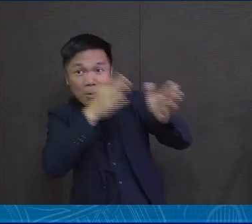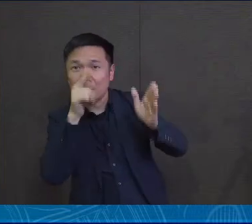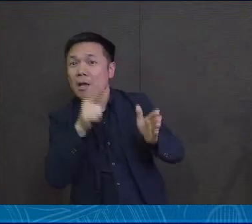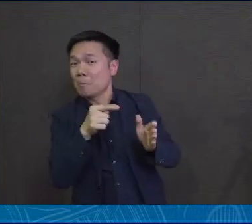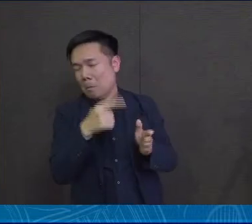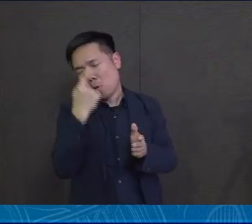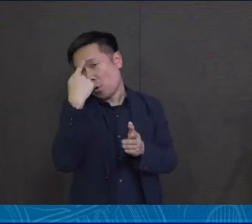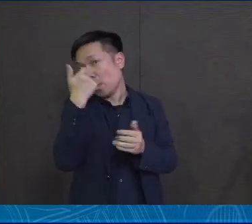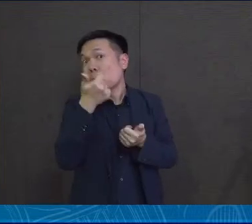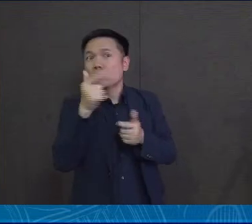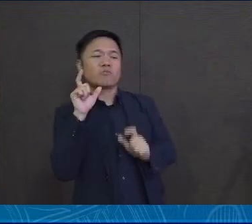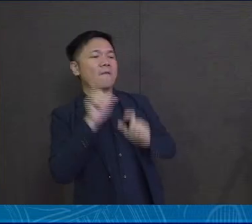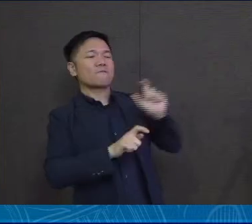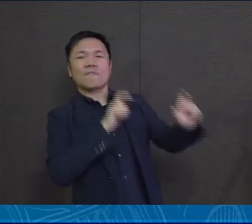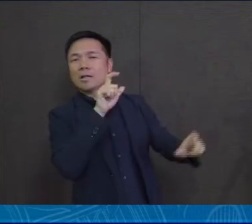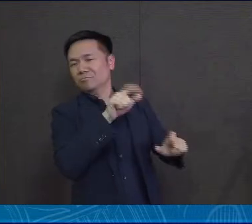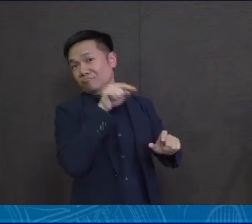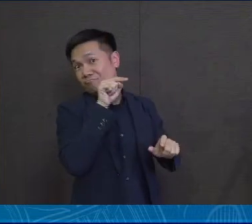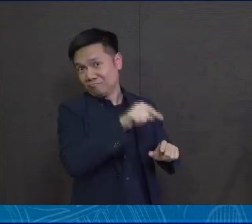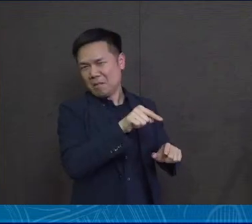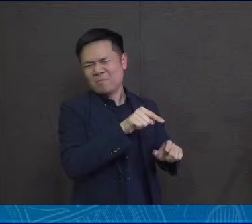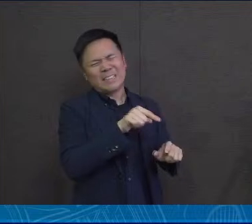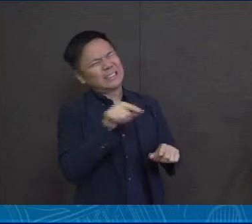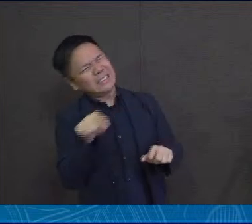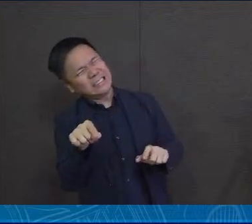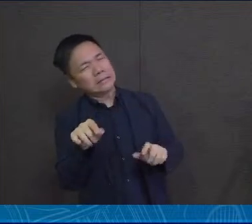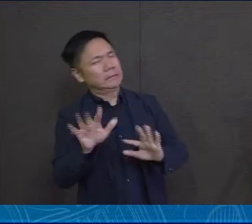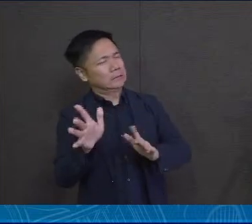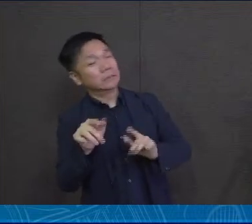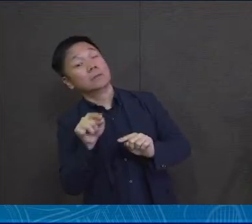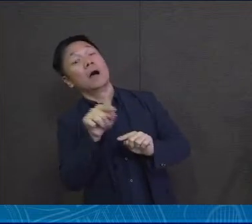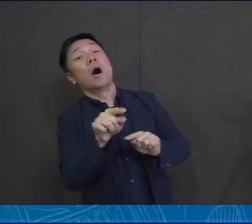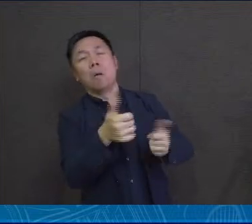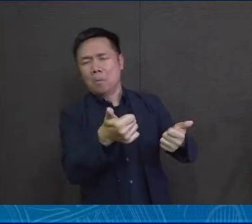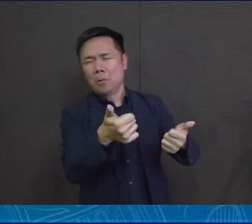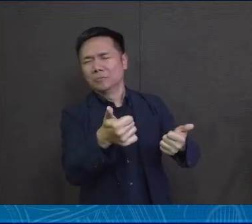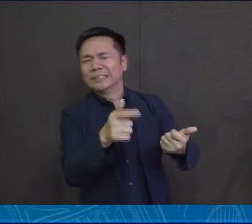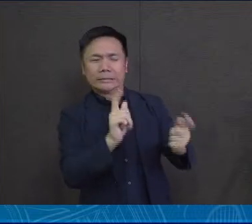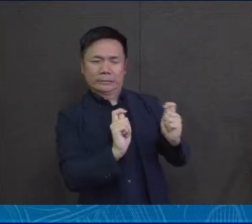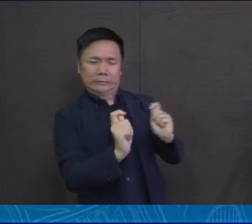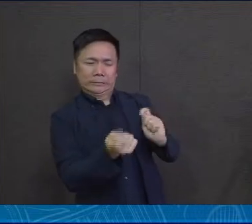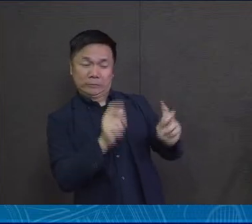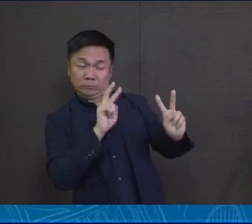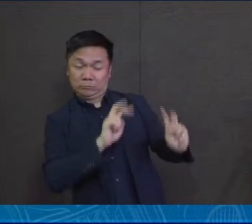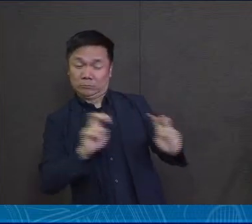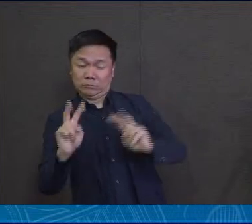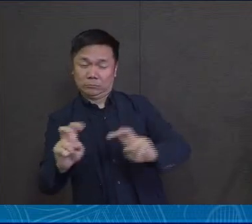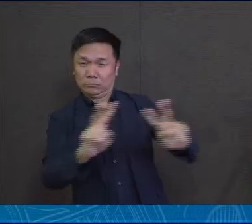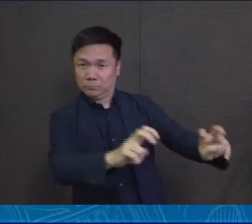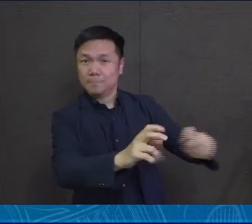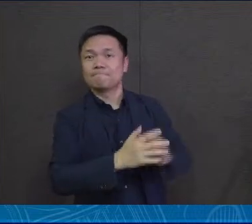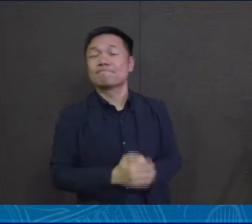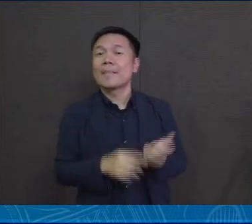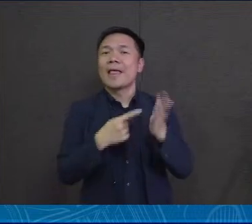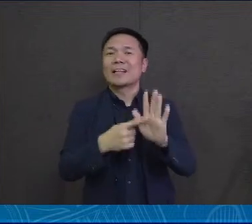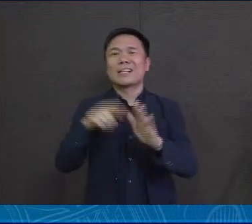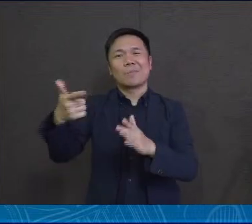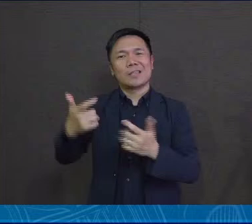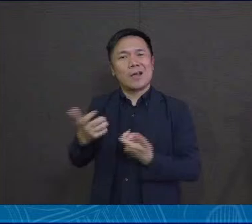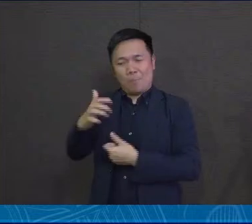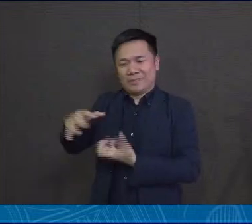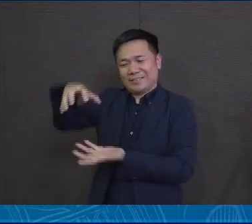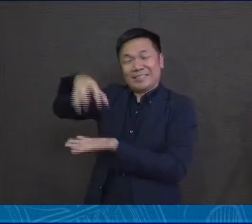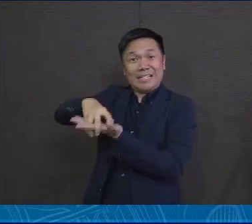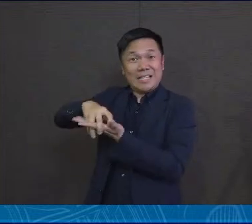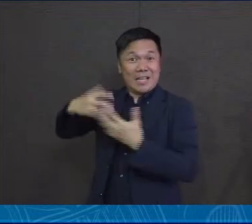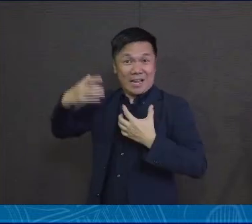resiliency. One of the takeaway messages in this slide is that if municipalities take a siloed approach and